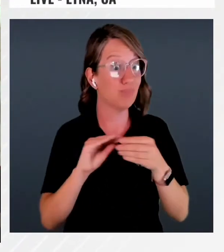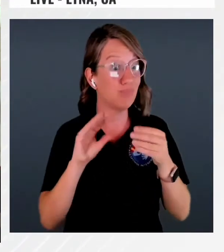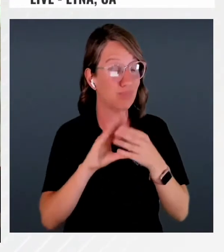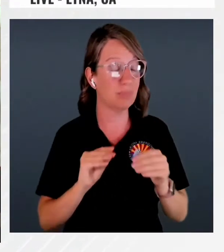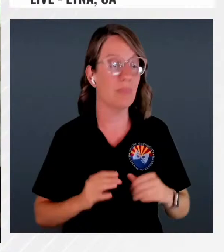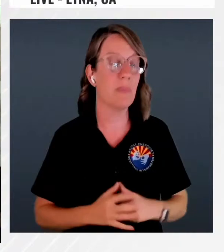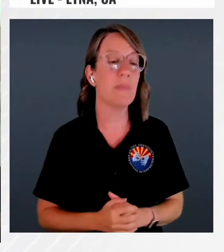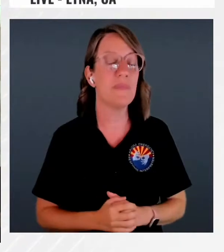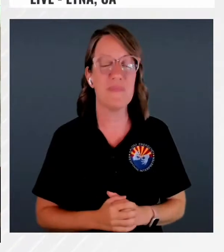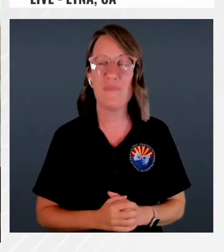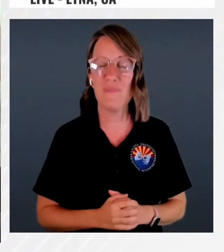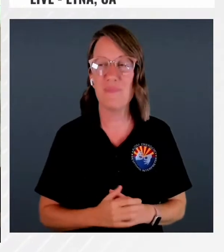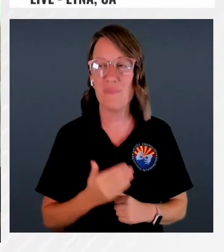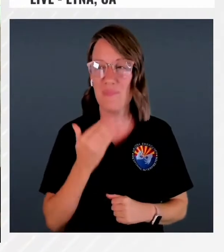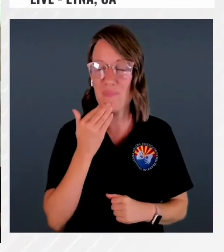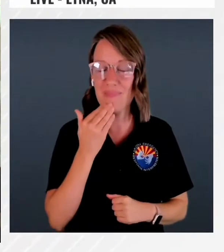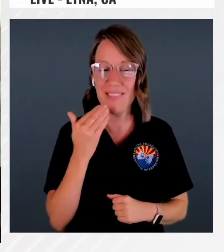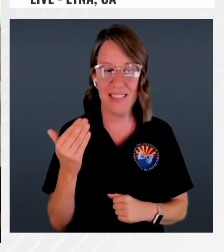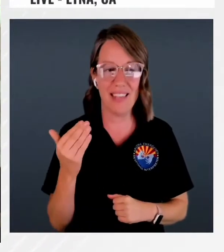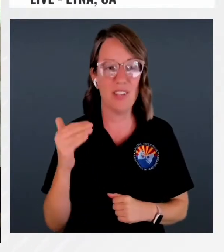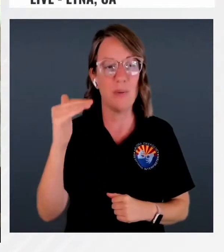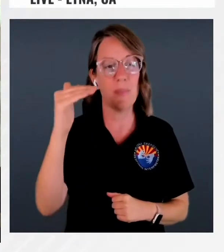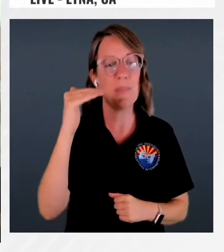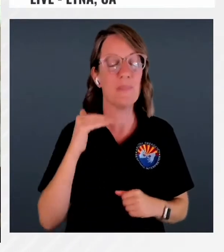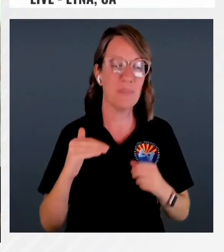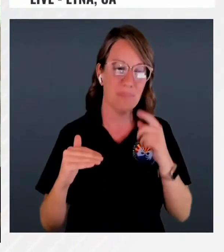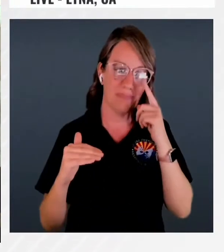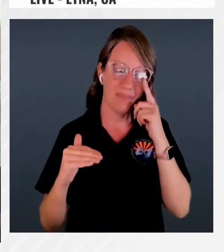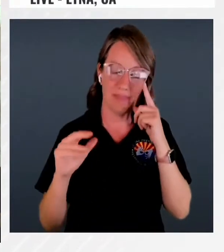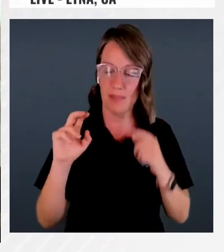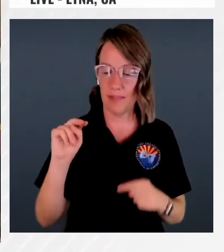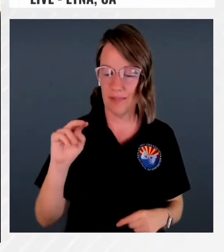Thank you. Next up, we'll have our agency administrator, Natalie Kelly.